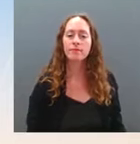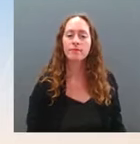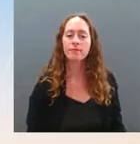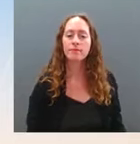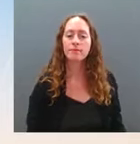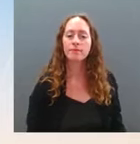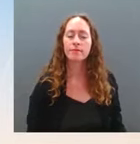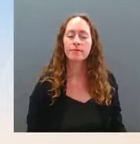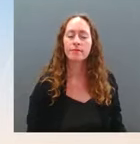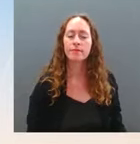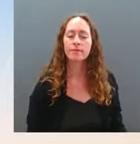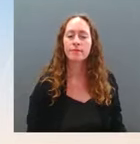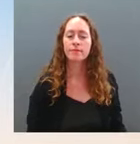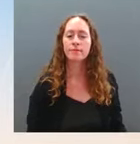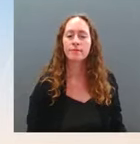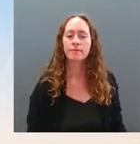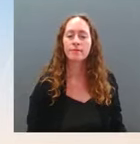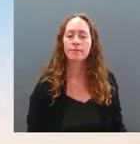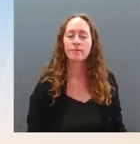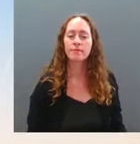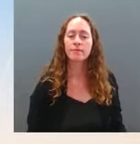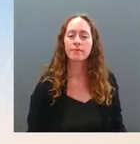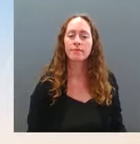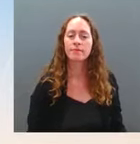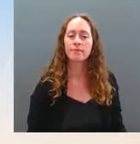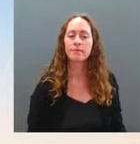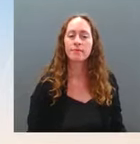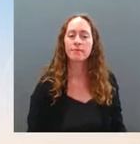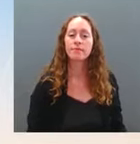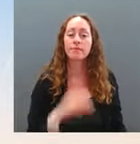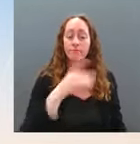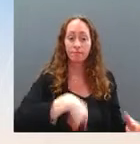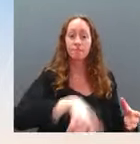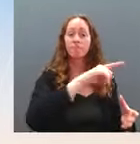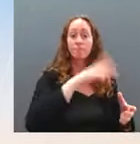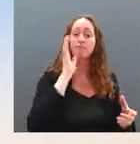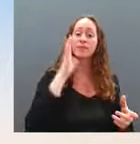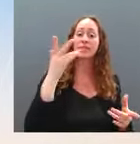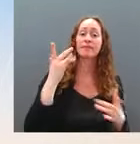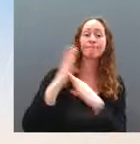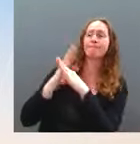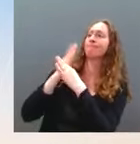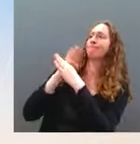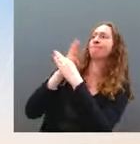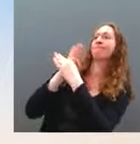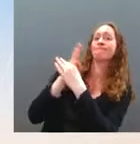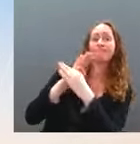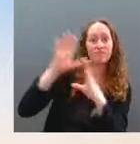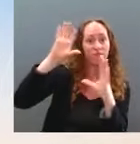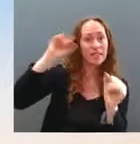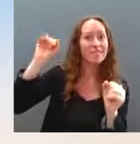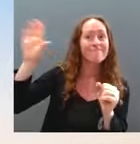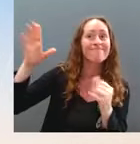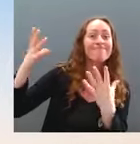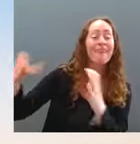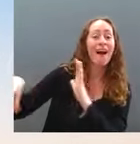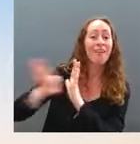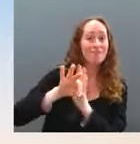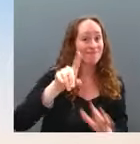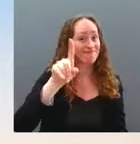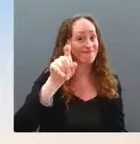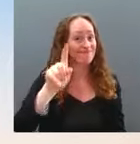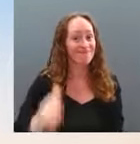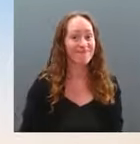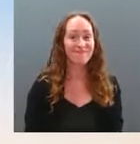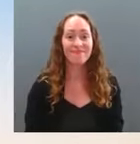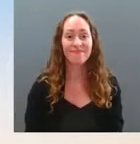system? Well, I think given it's a day where, with bipartisan support, we have a new, we are about to have a new member of the